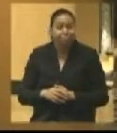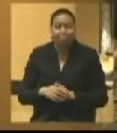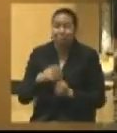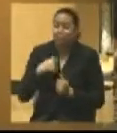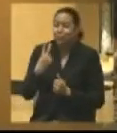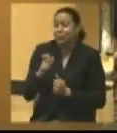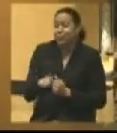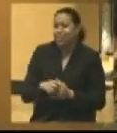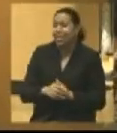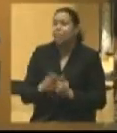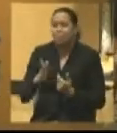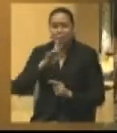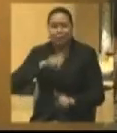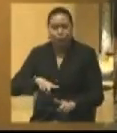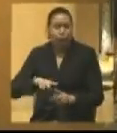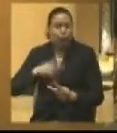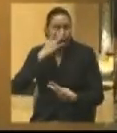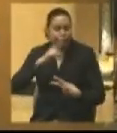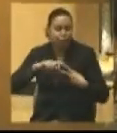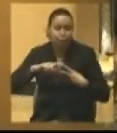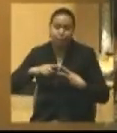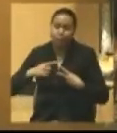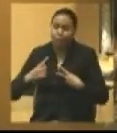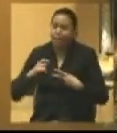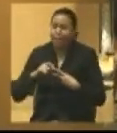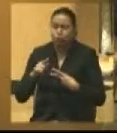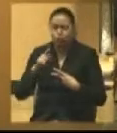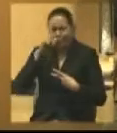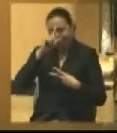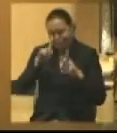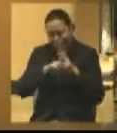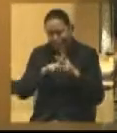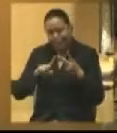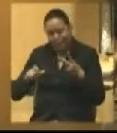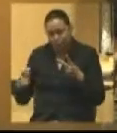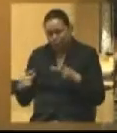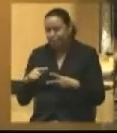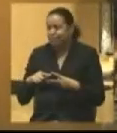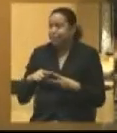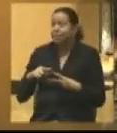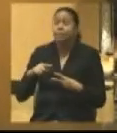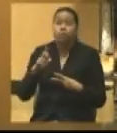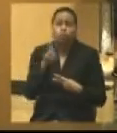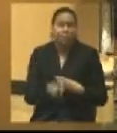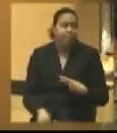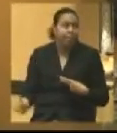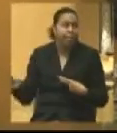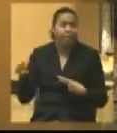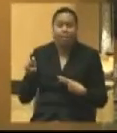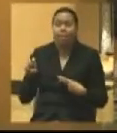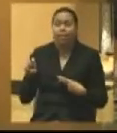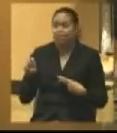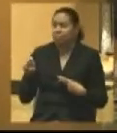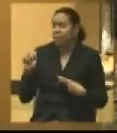punchy answers, which is, you sparked one and I have another one. Number 1, travel of